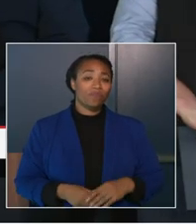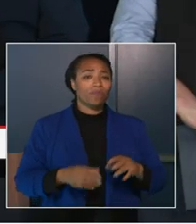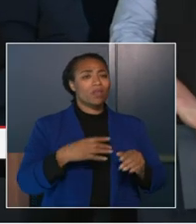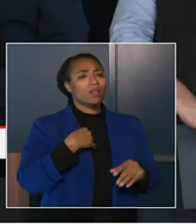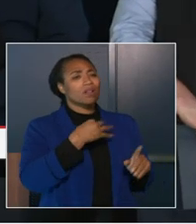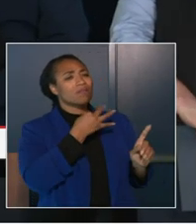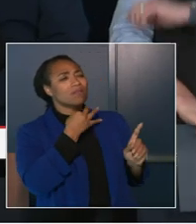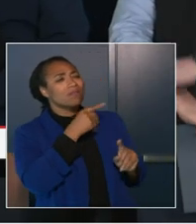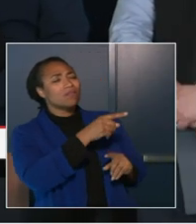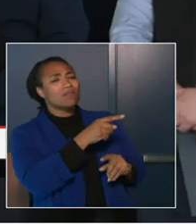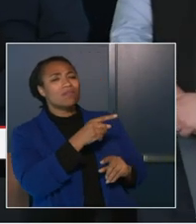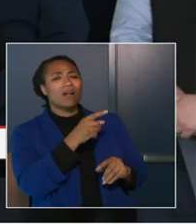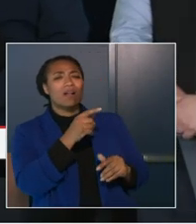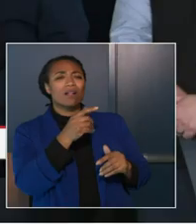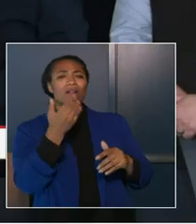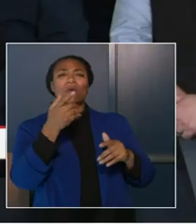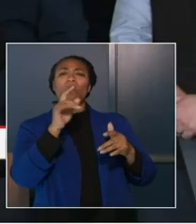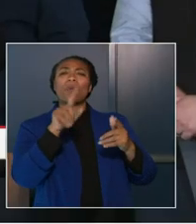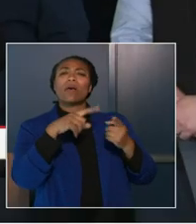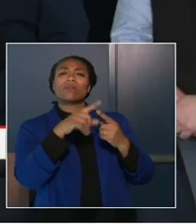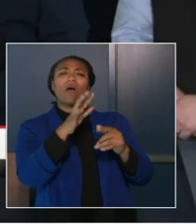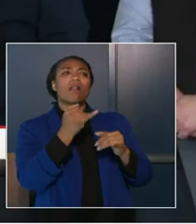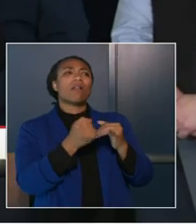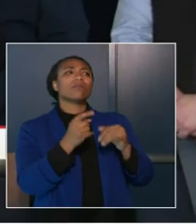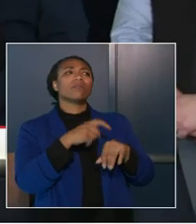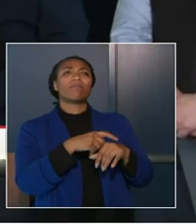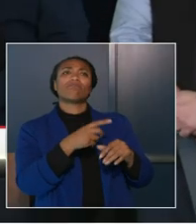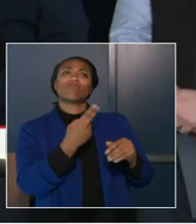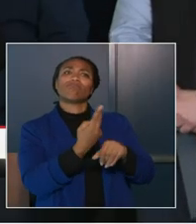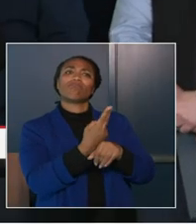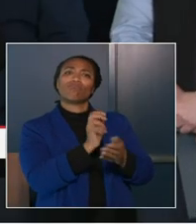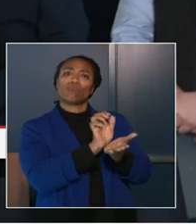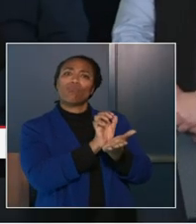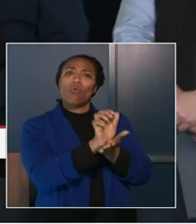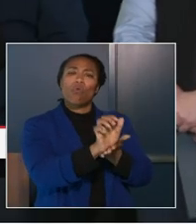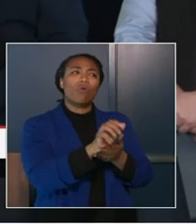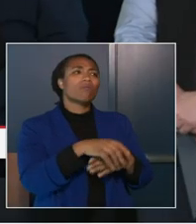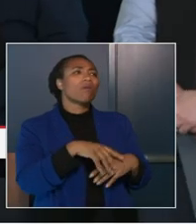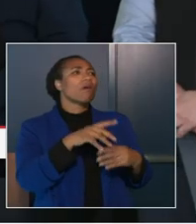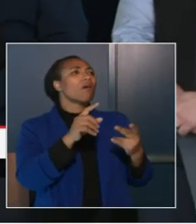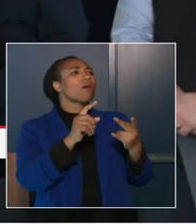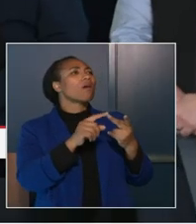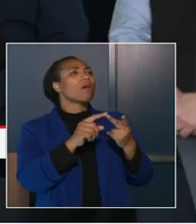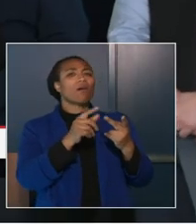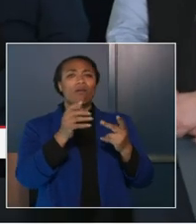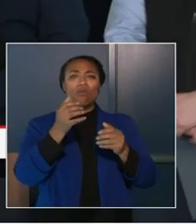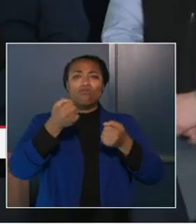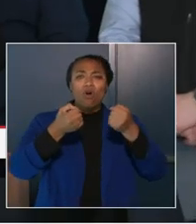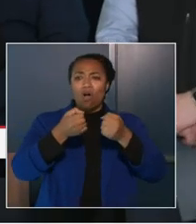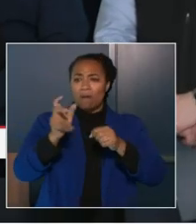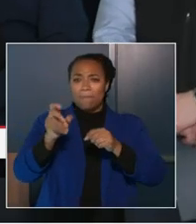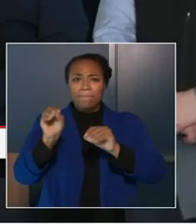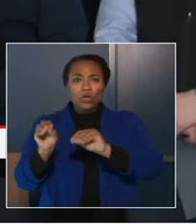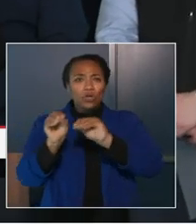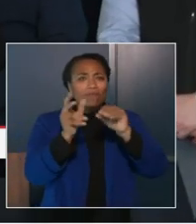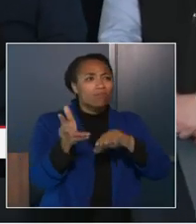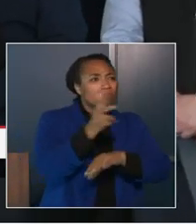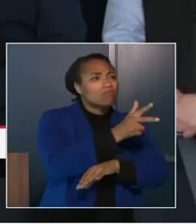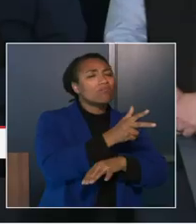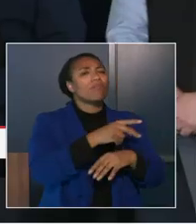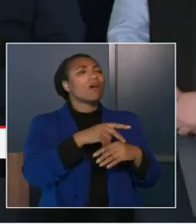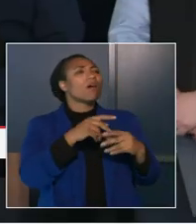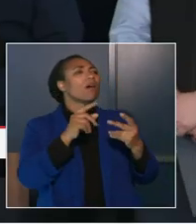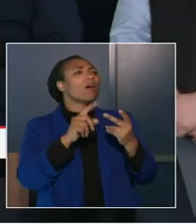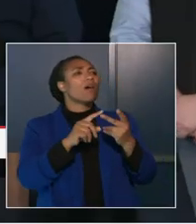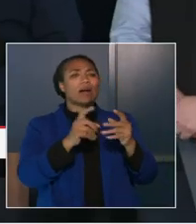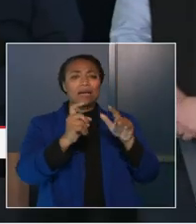operation, just the snow emergency route, asking people to get off? I don't remember that from the last couple of years. Well, it hasn't snowed a lot in the last couple